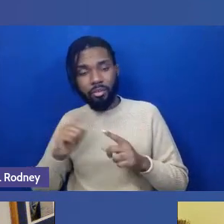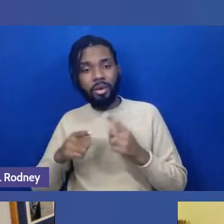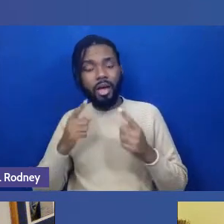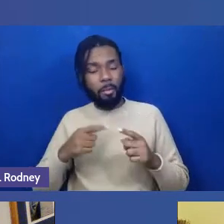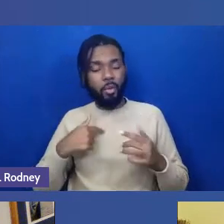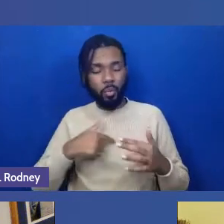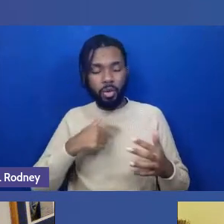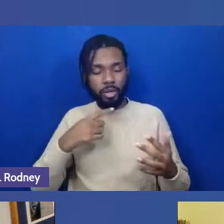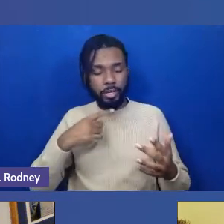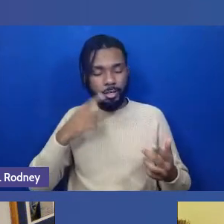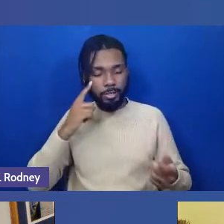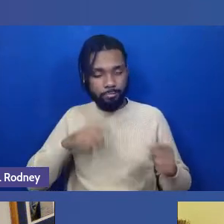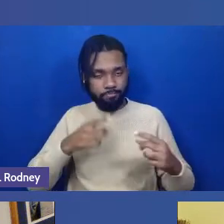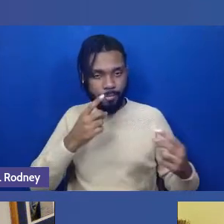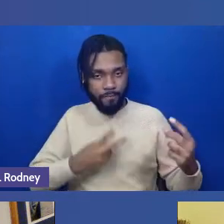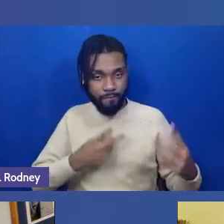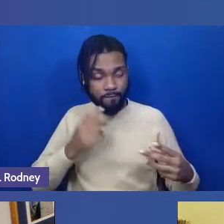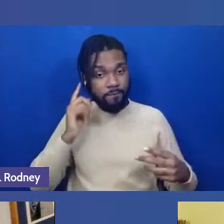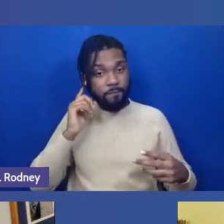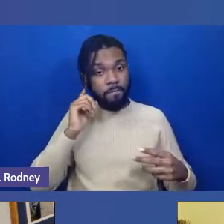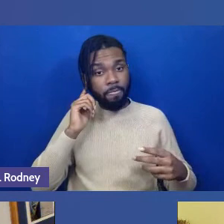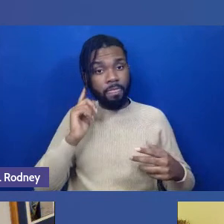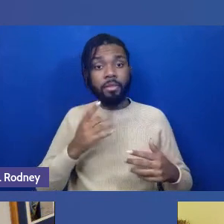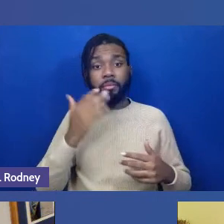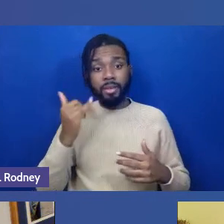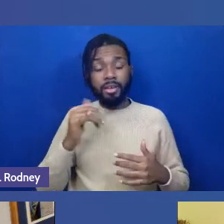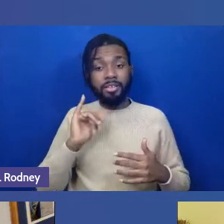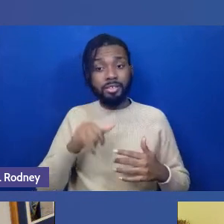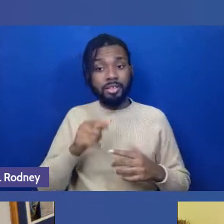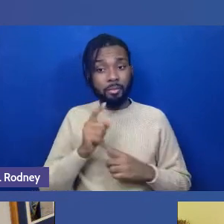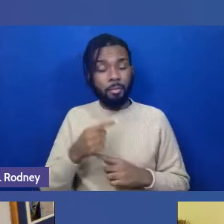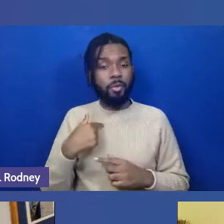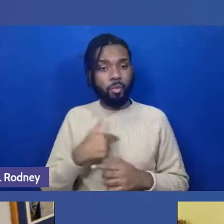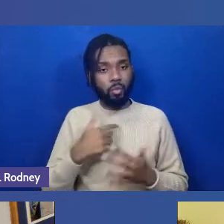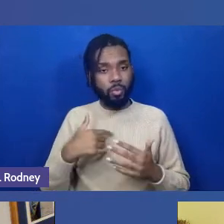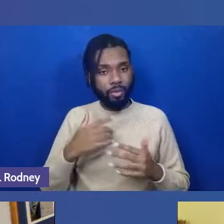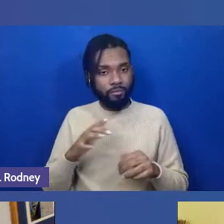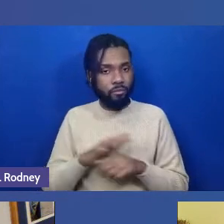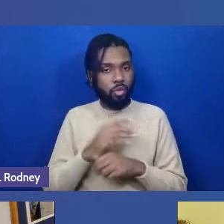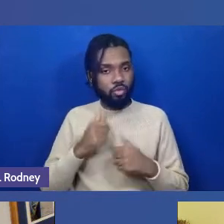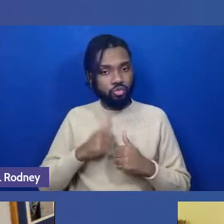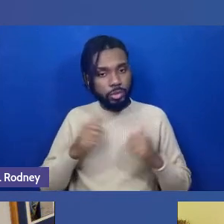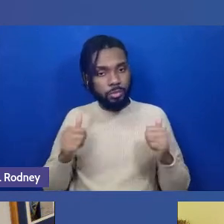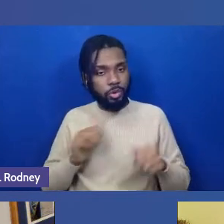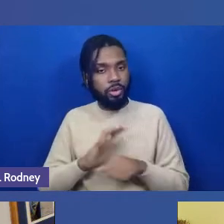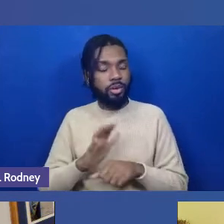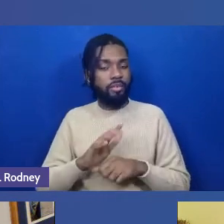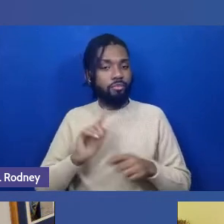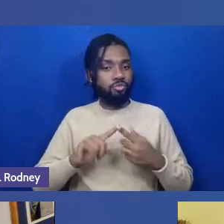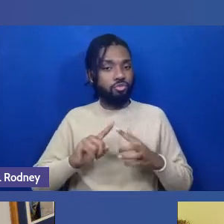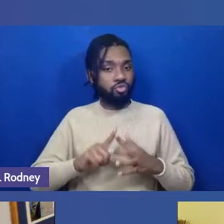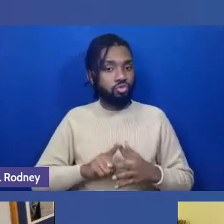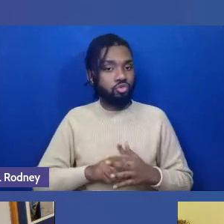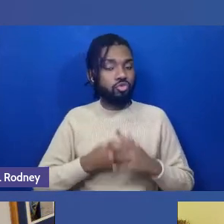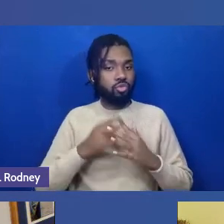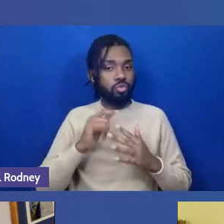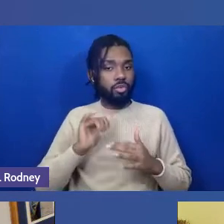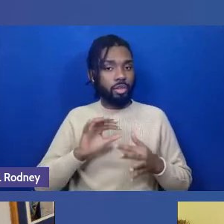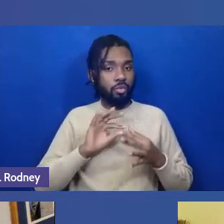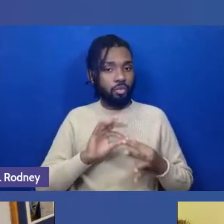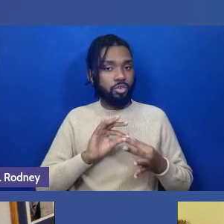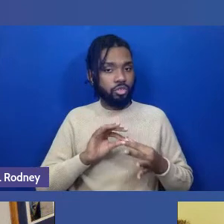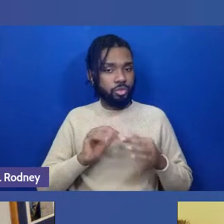Because at that point, we were being transparent enough with each other to begin the relationship of trust,